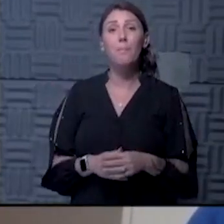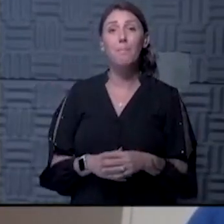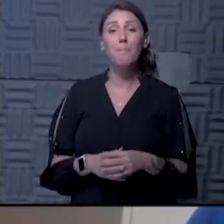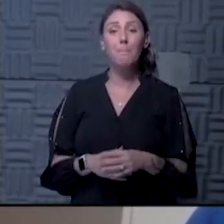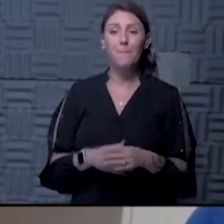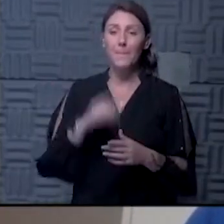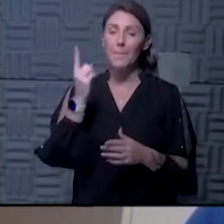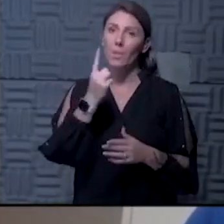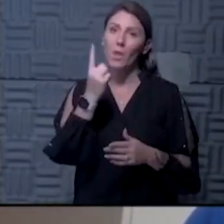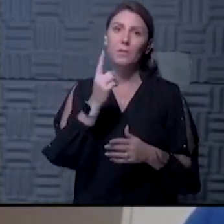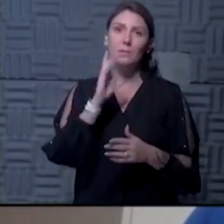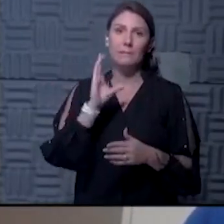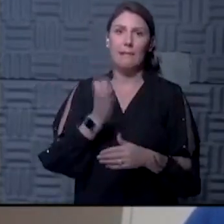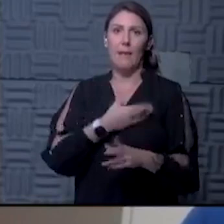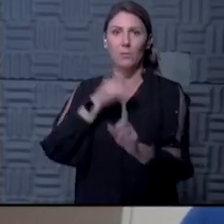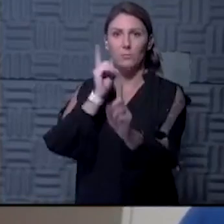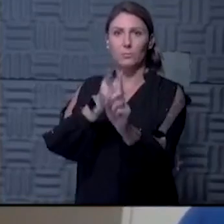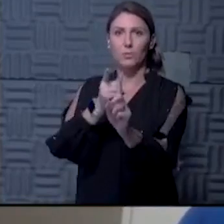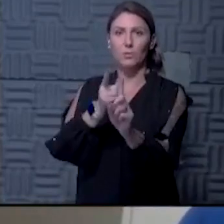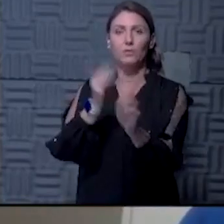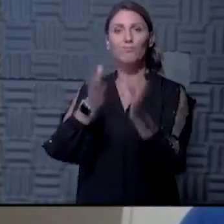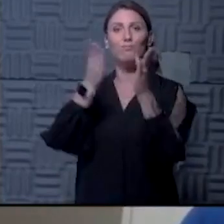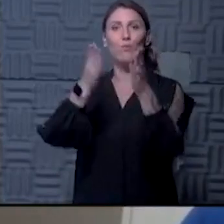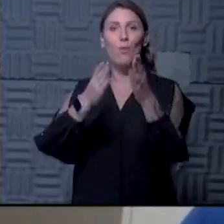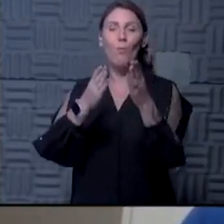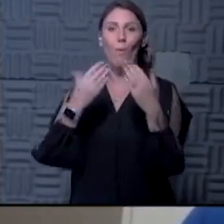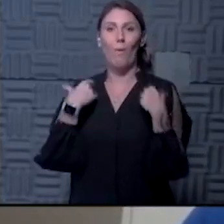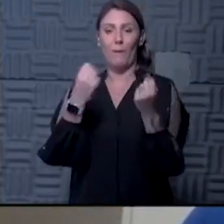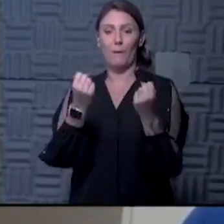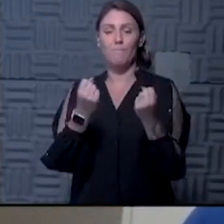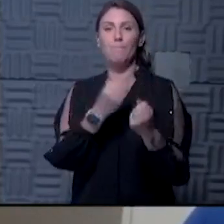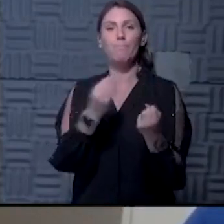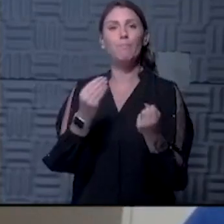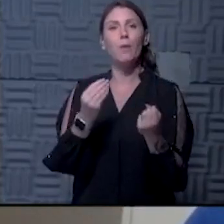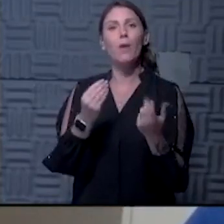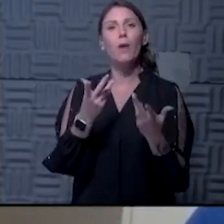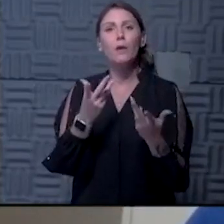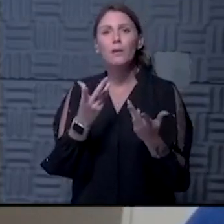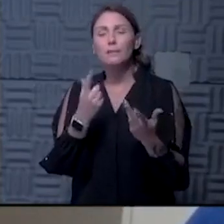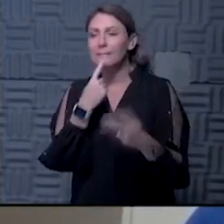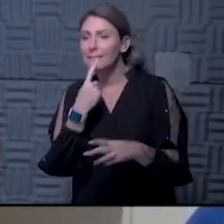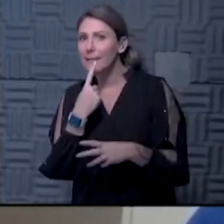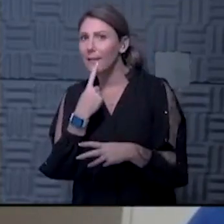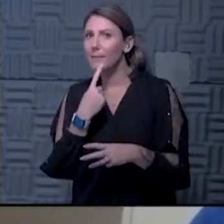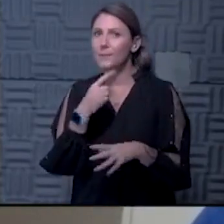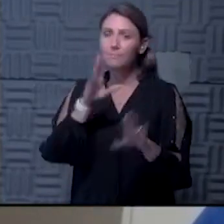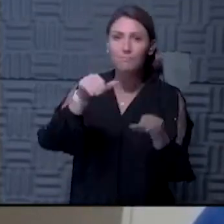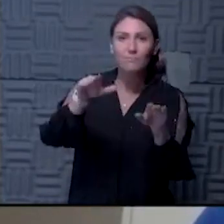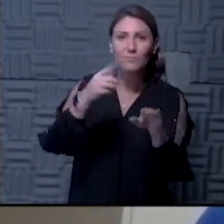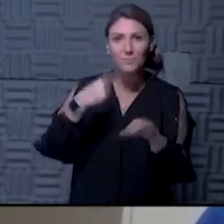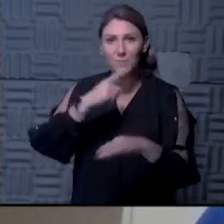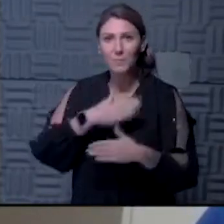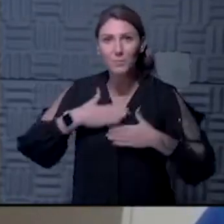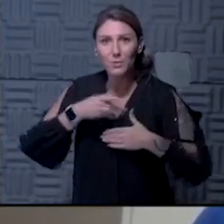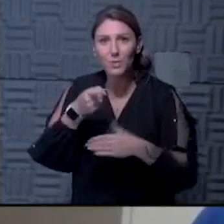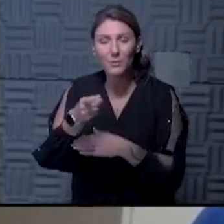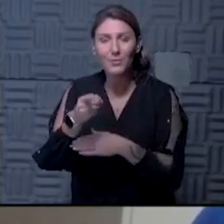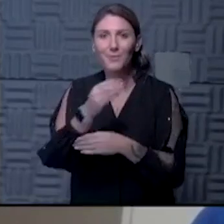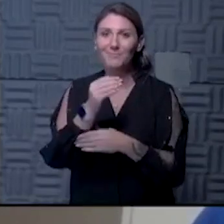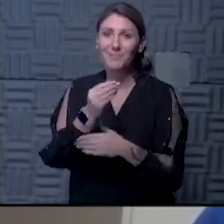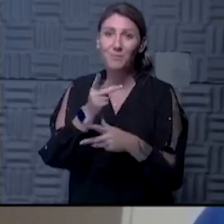it our main objective to promote health. And this was just another way to say, hey, guys, we appreciate you. We care about